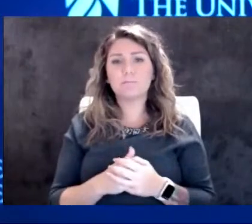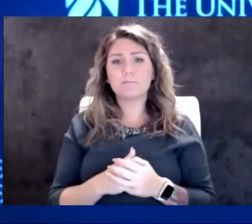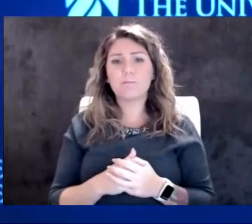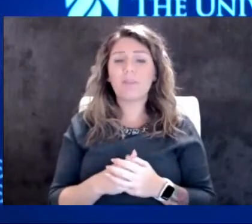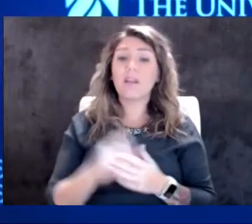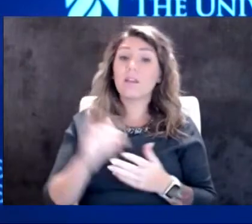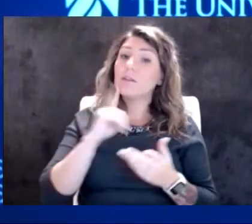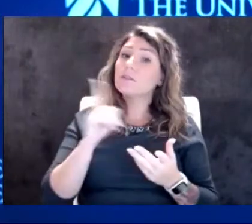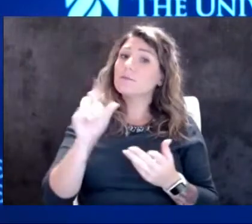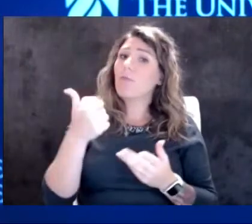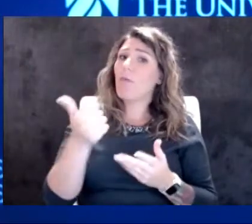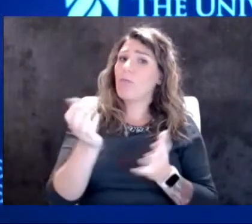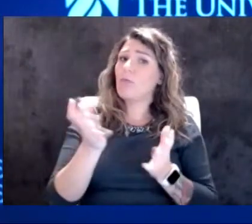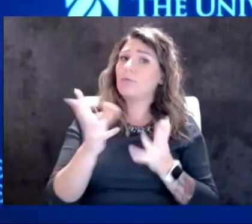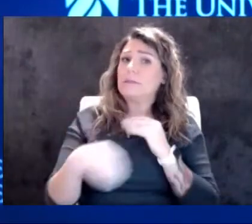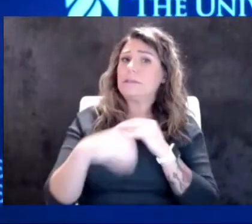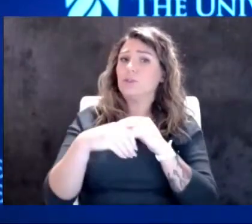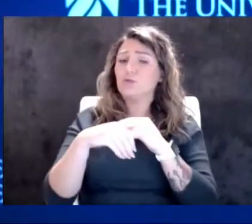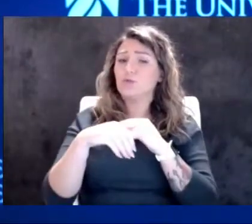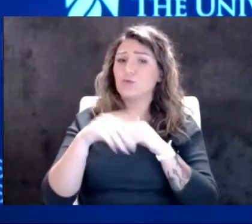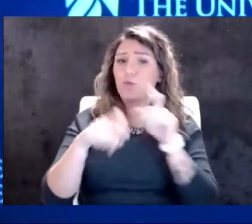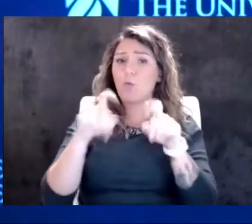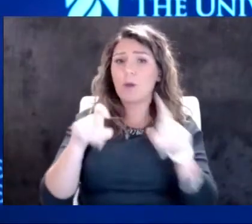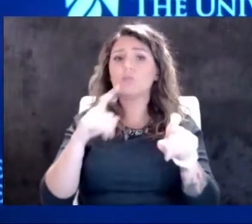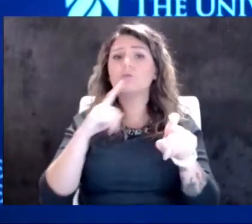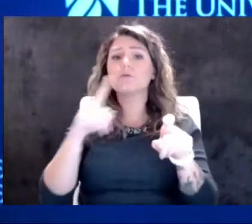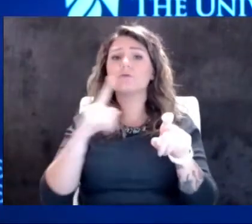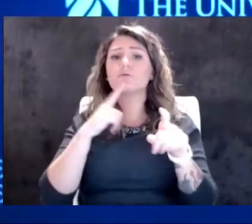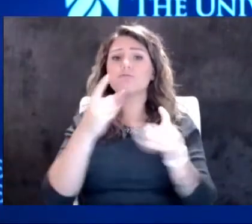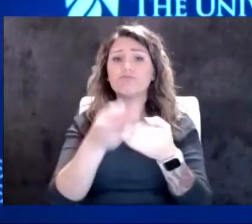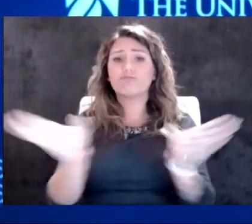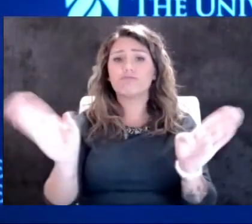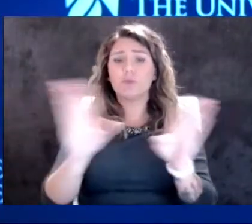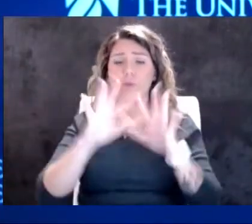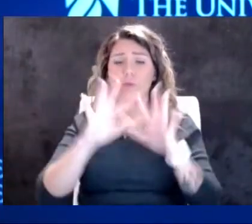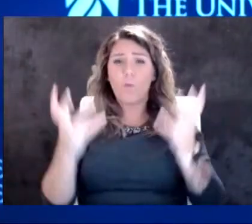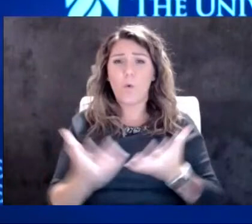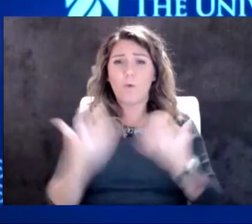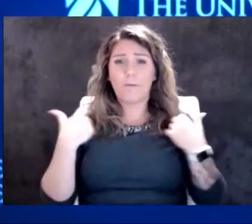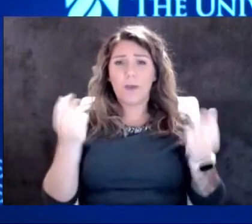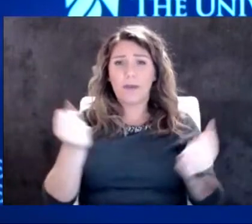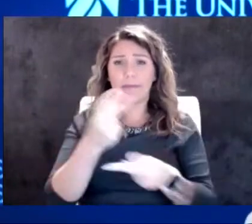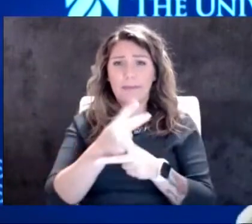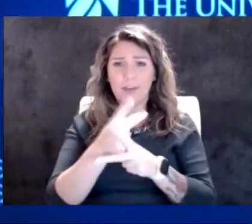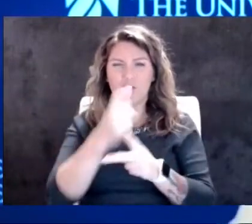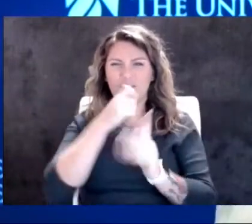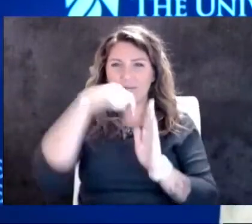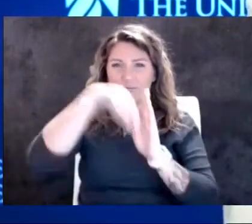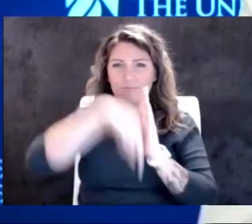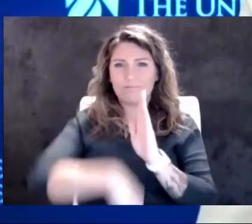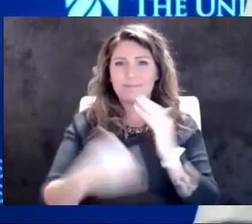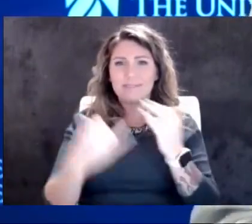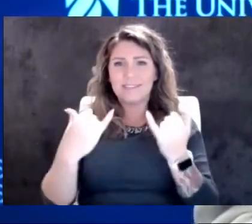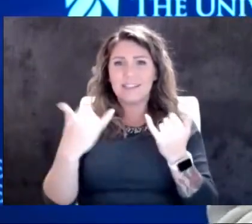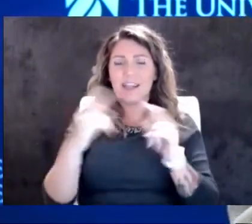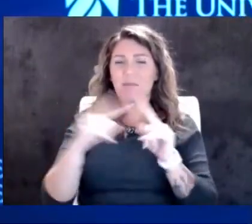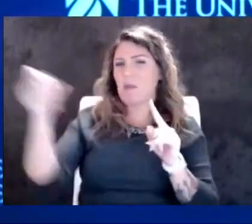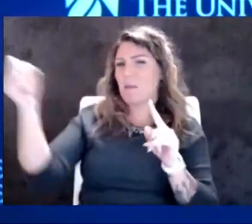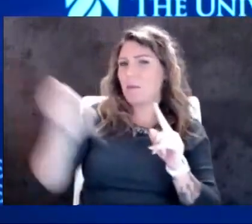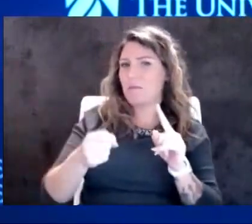questions about healthcare across the globe. And probably won't get in that one today. We'll bring Catherine back for another program and talk about